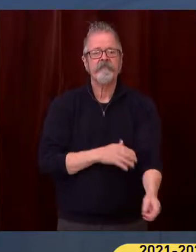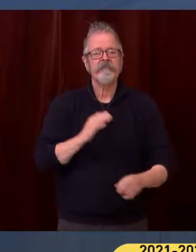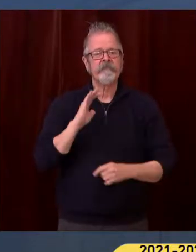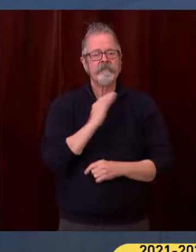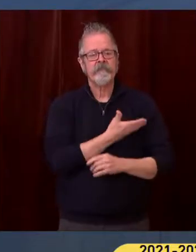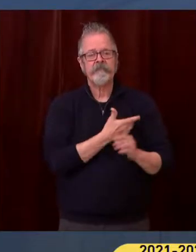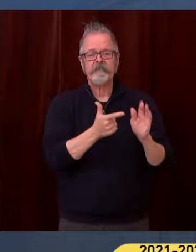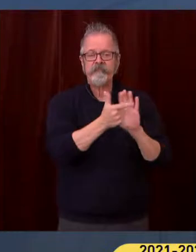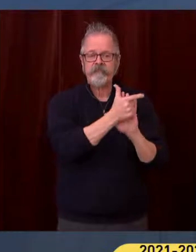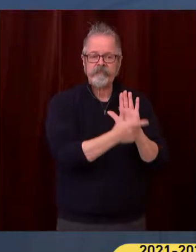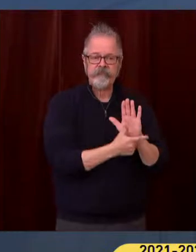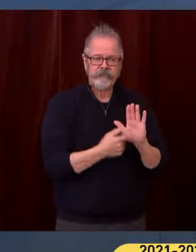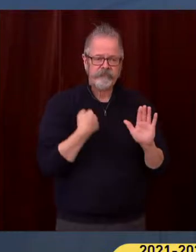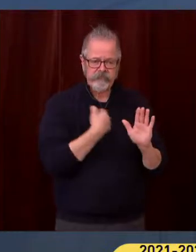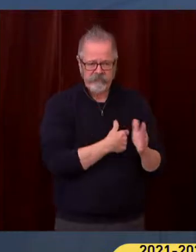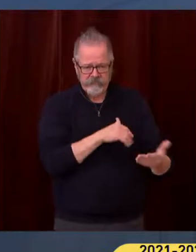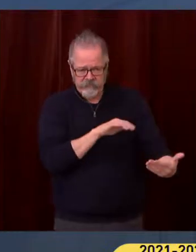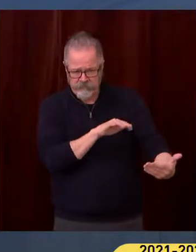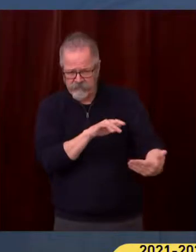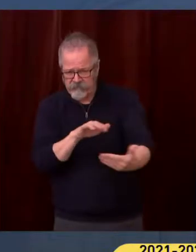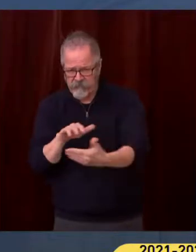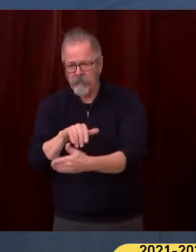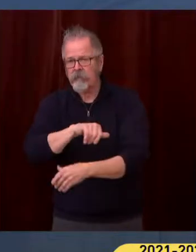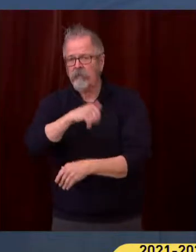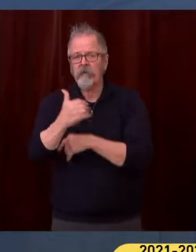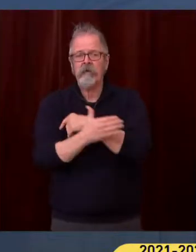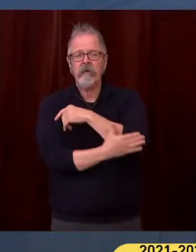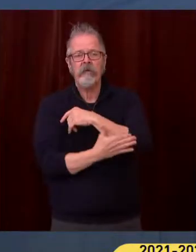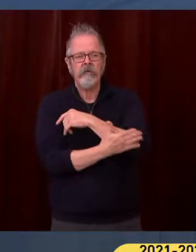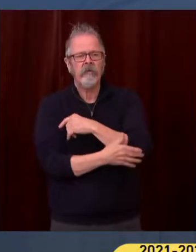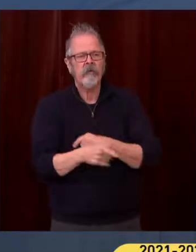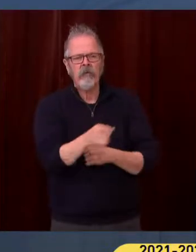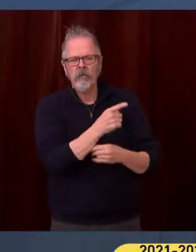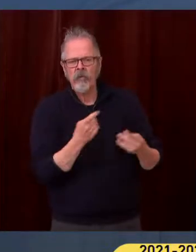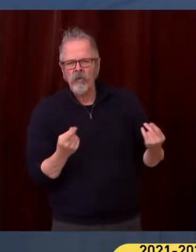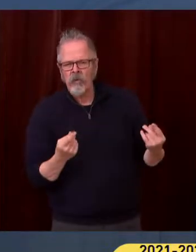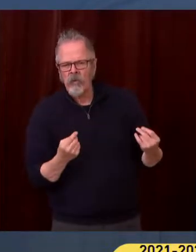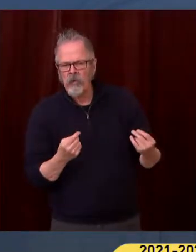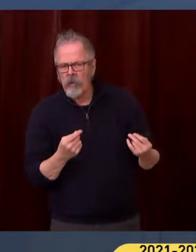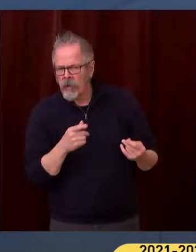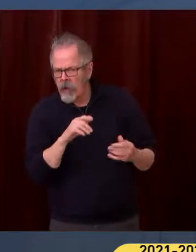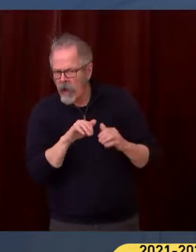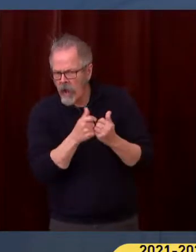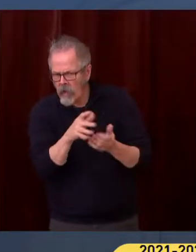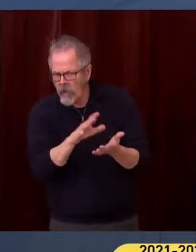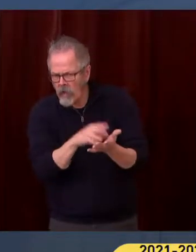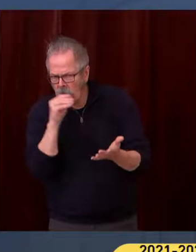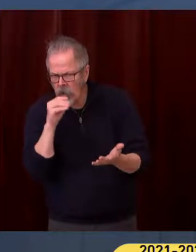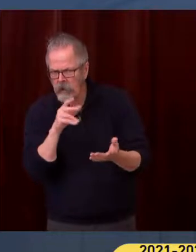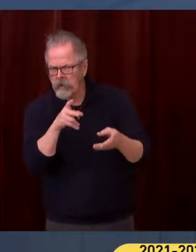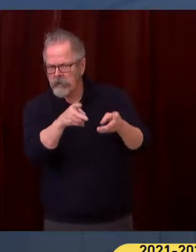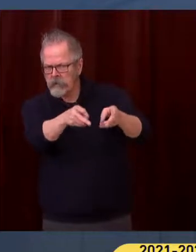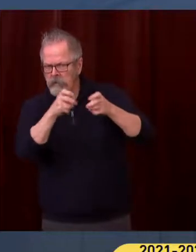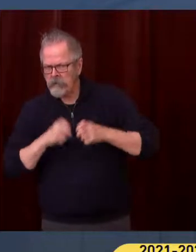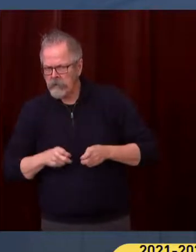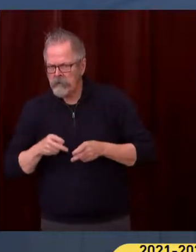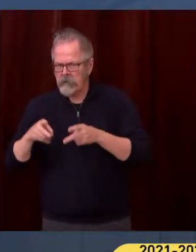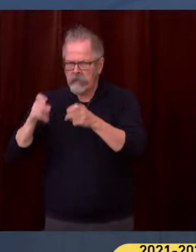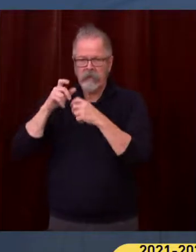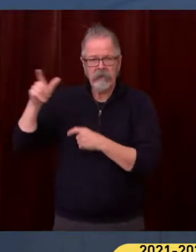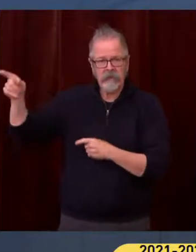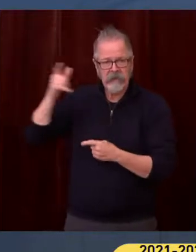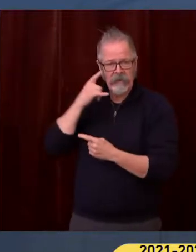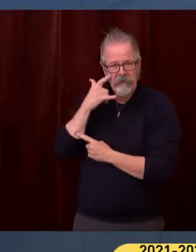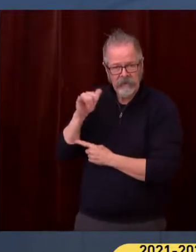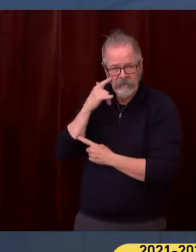Nordic countries, some of the best practices and lessons learned and some of the painful lessons in California and other places. So what we're trying to